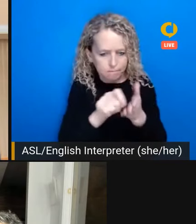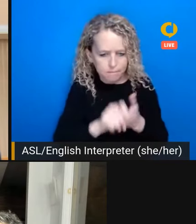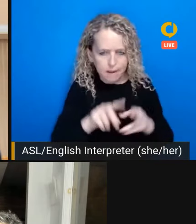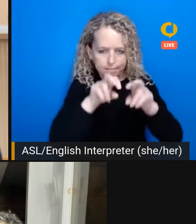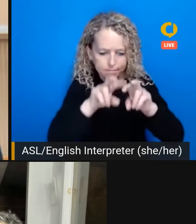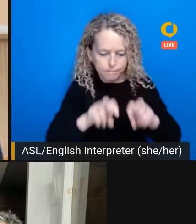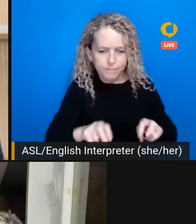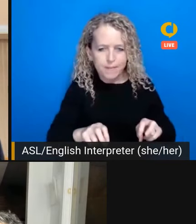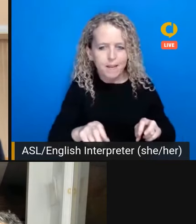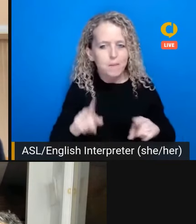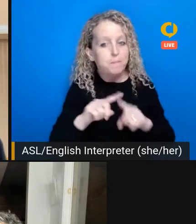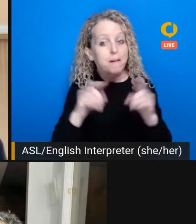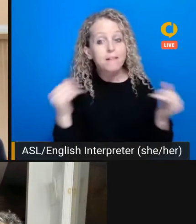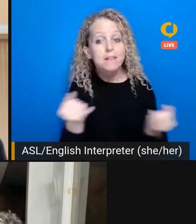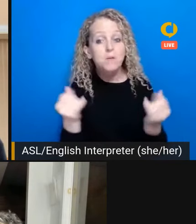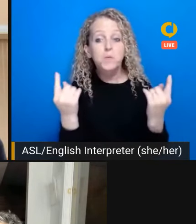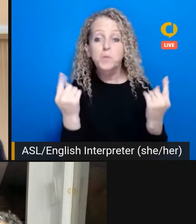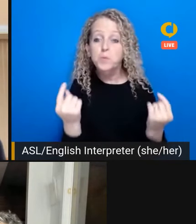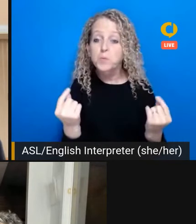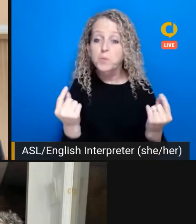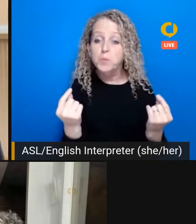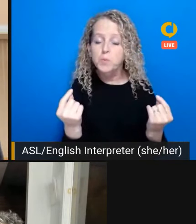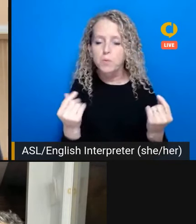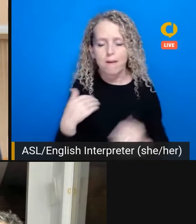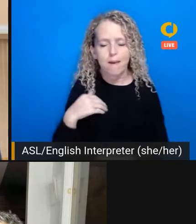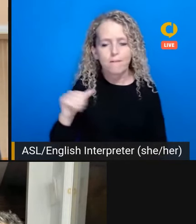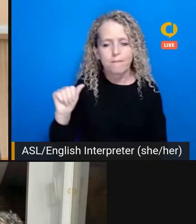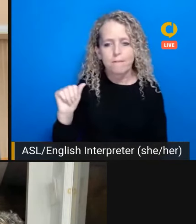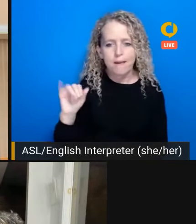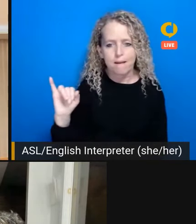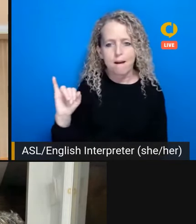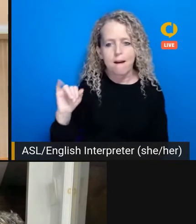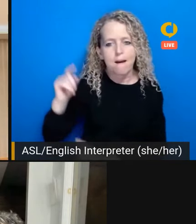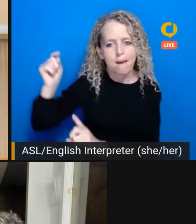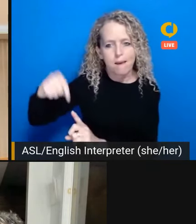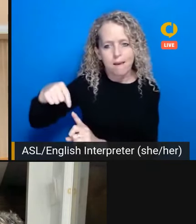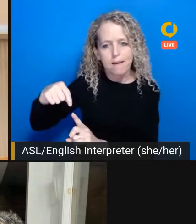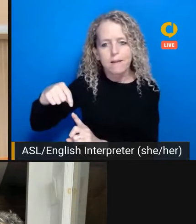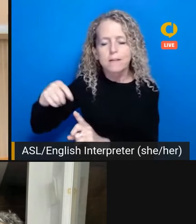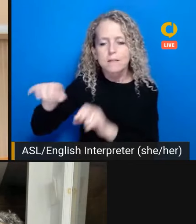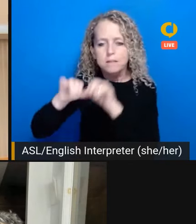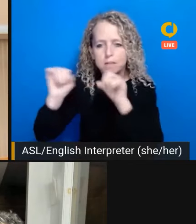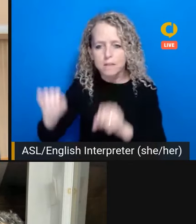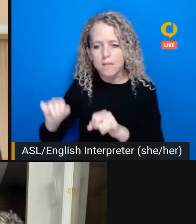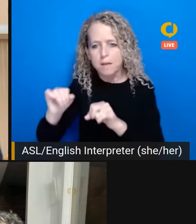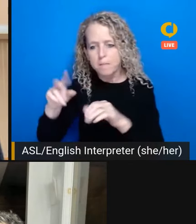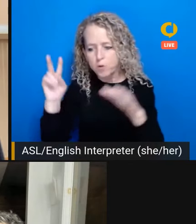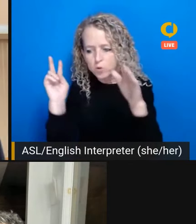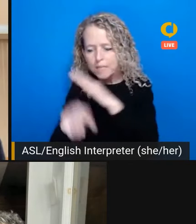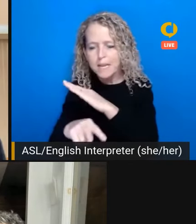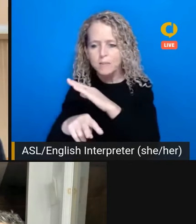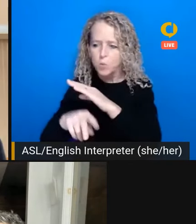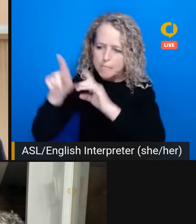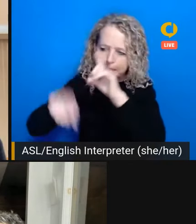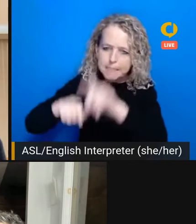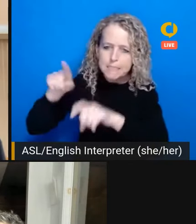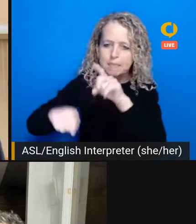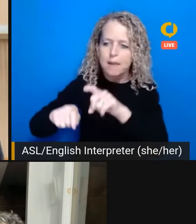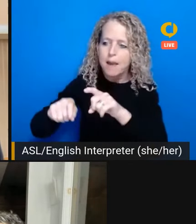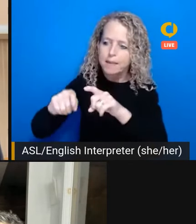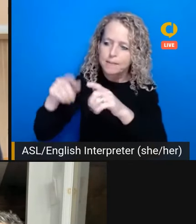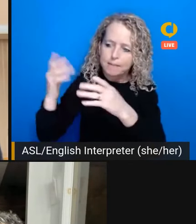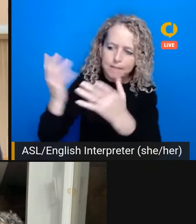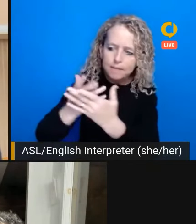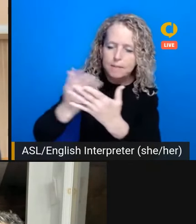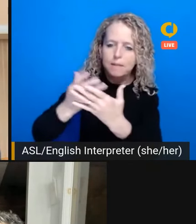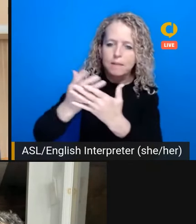bank uses an artificially intelligent predictive system that comes up with some numbers that represent your chance of defaulting